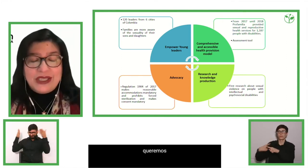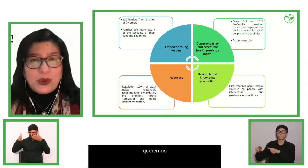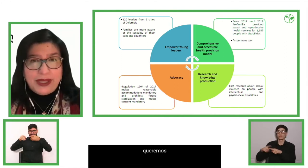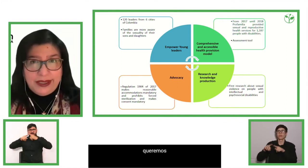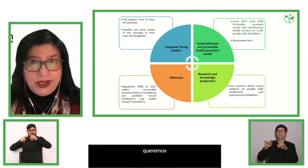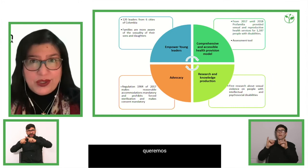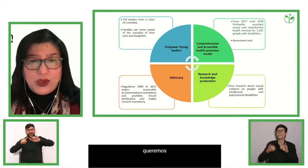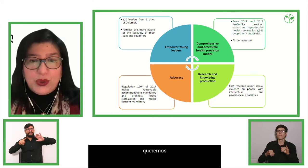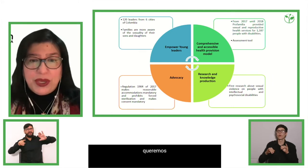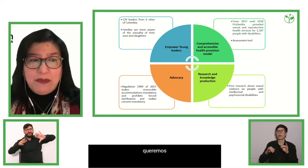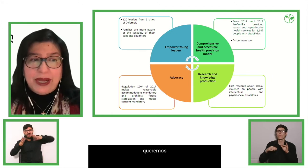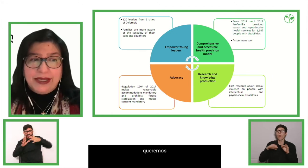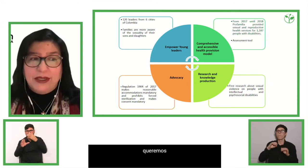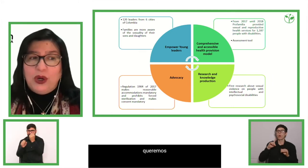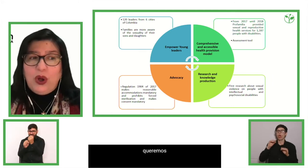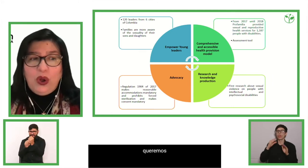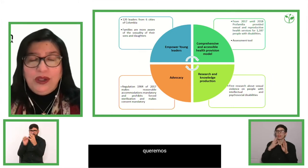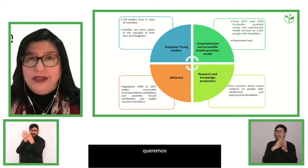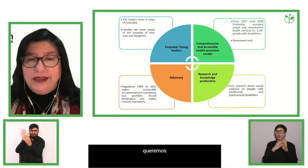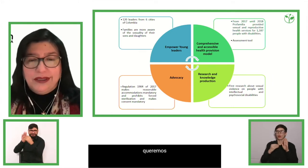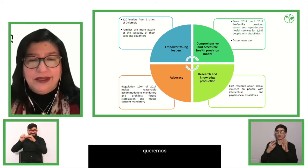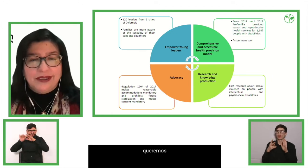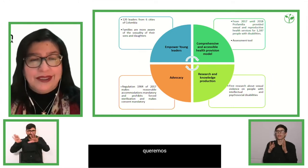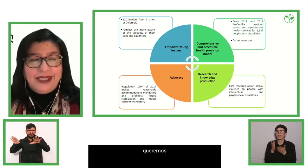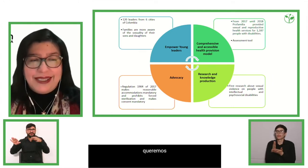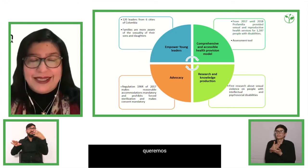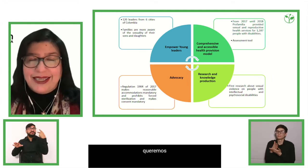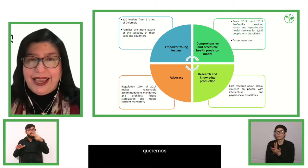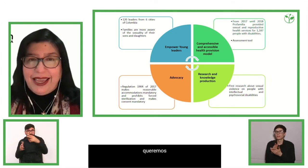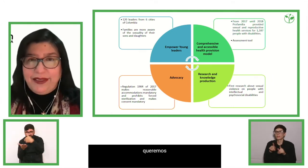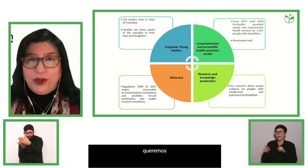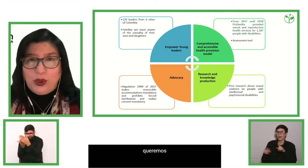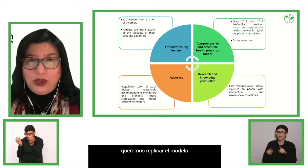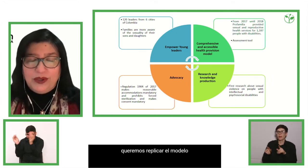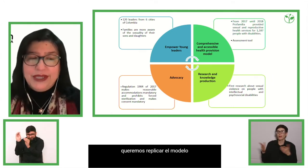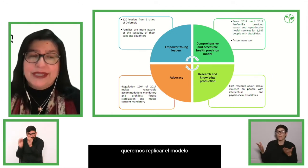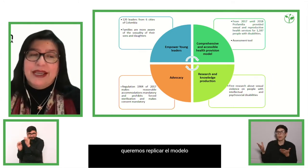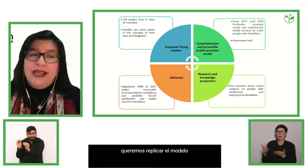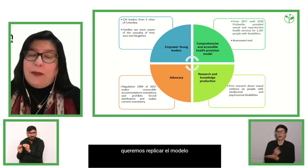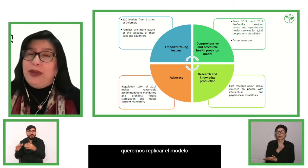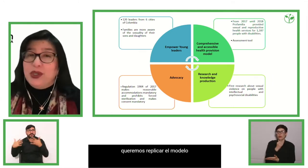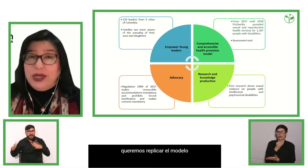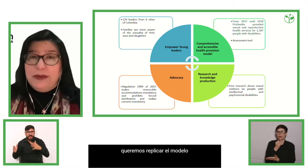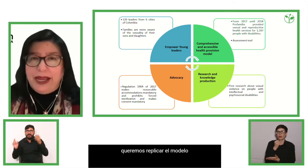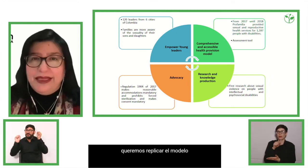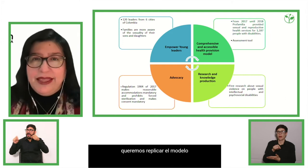includes strategies to impact all the stakeholders